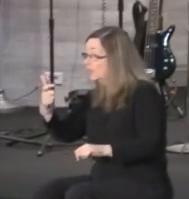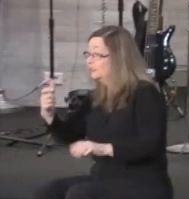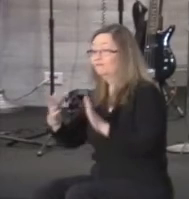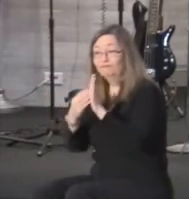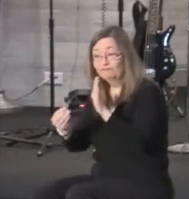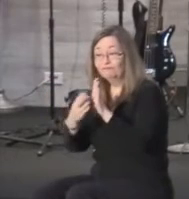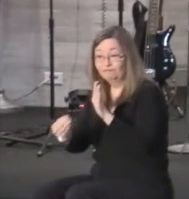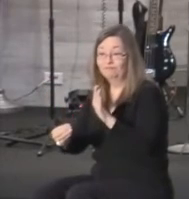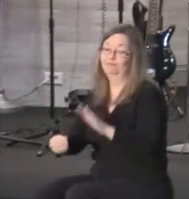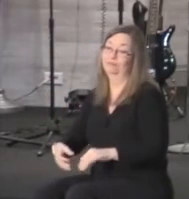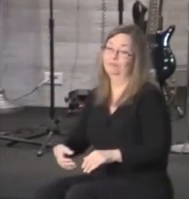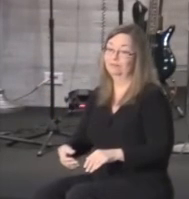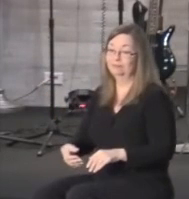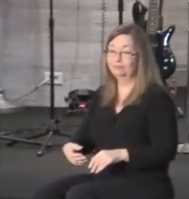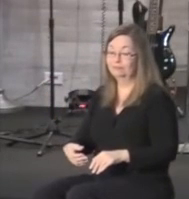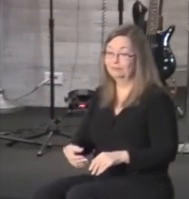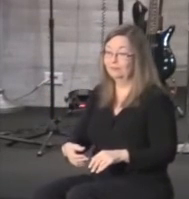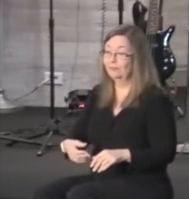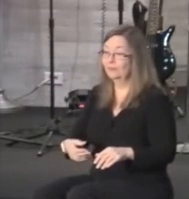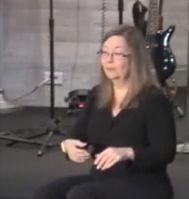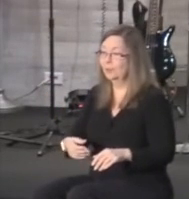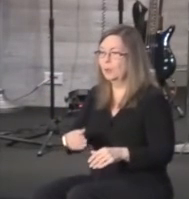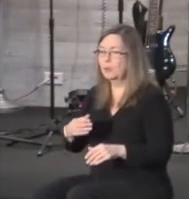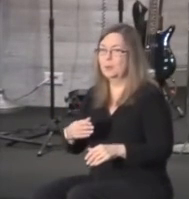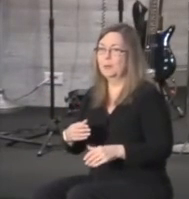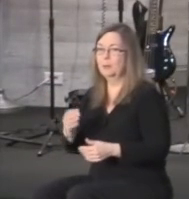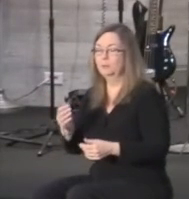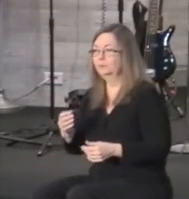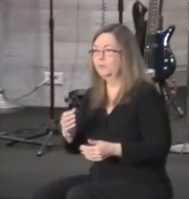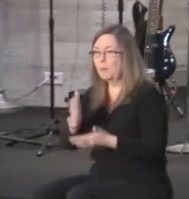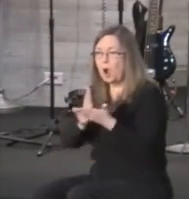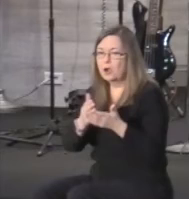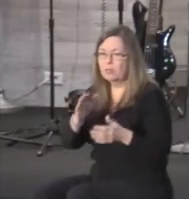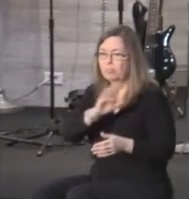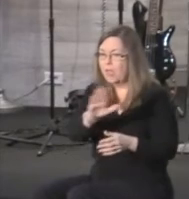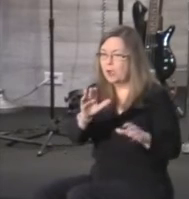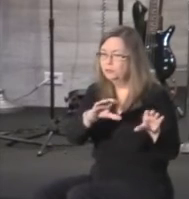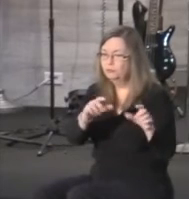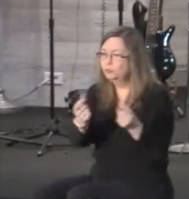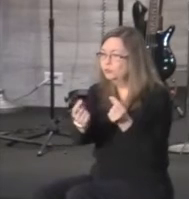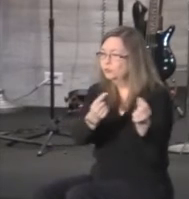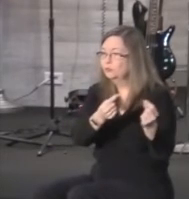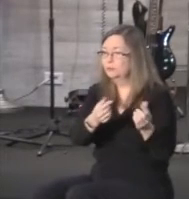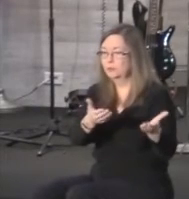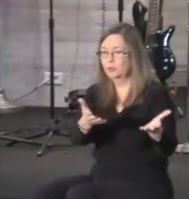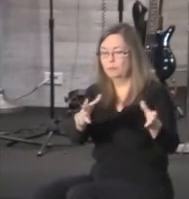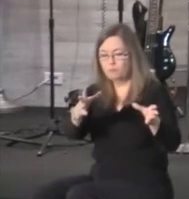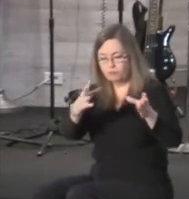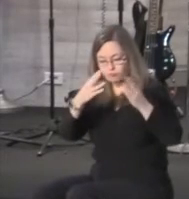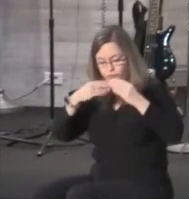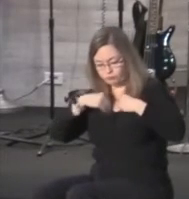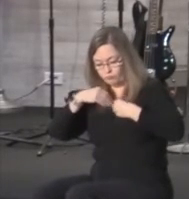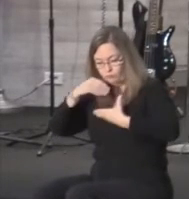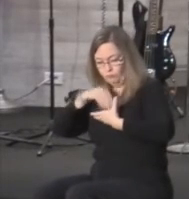mimic. You bring part of what they do into your life. Let's be honest. As